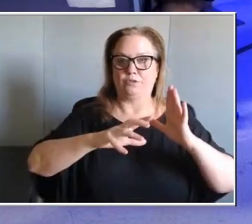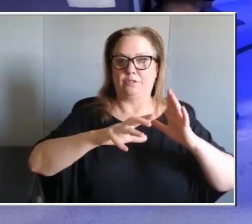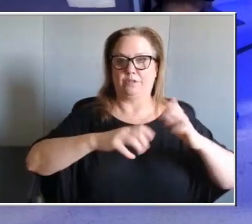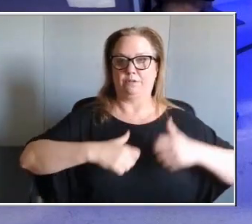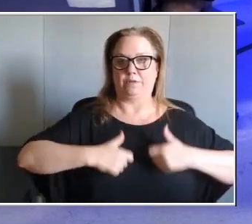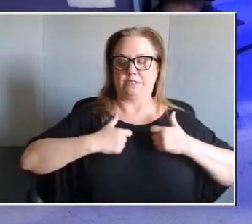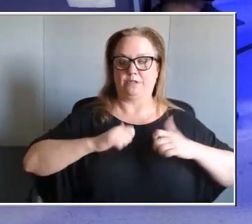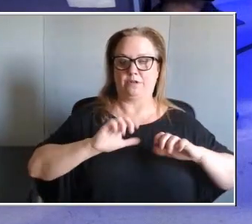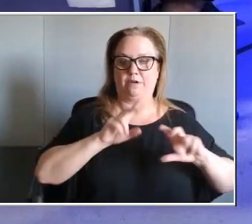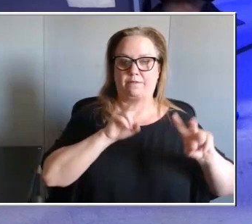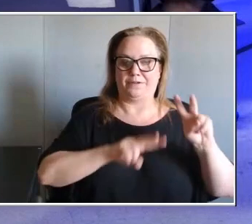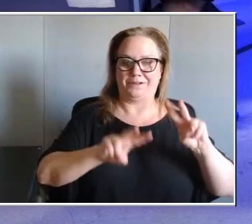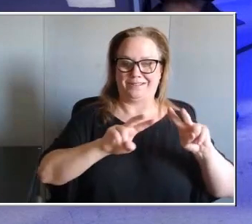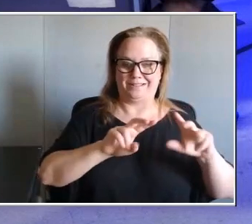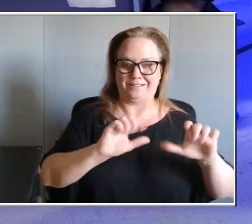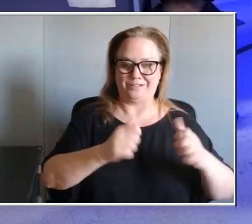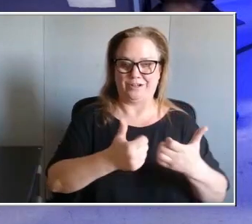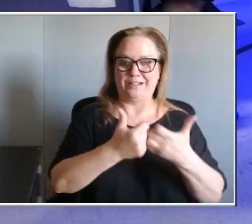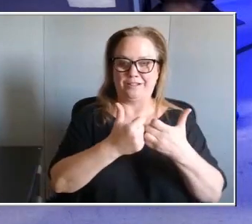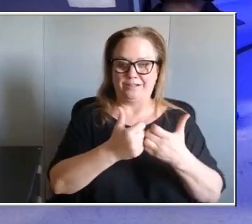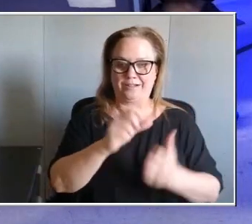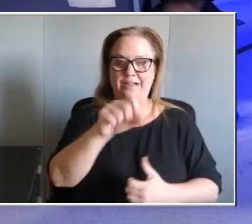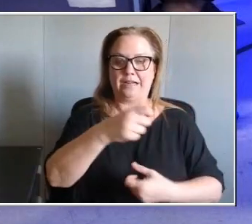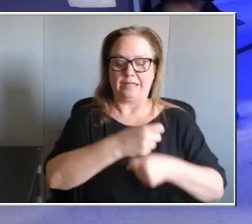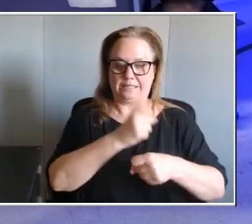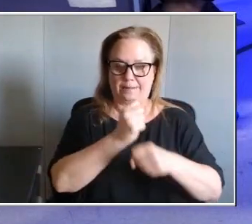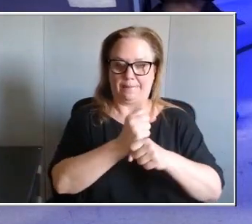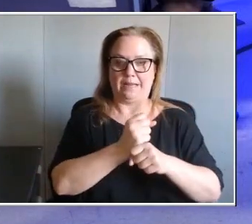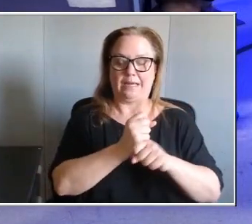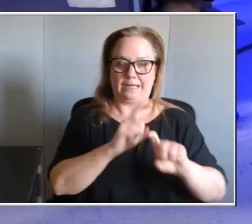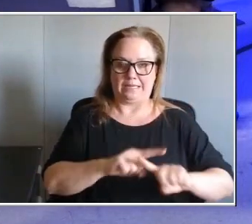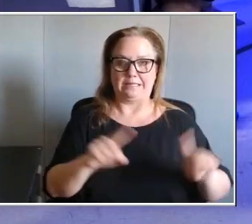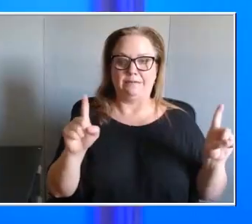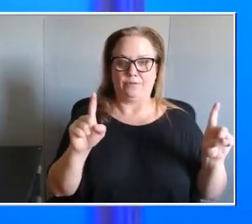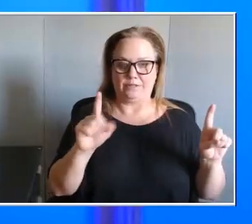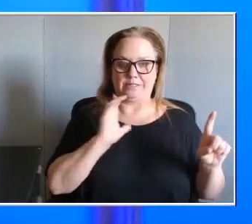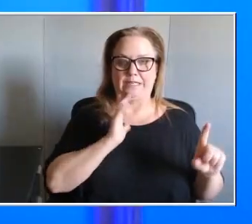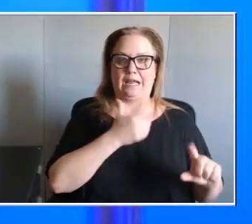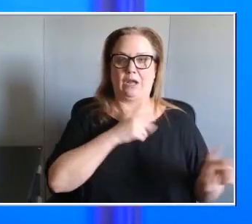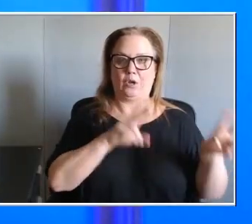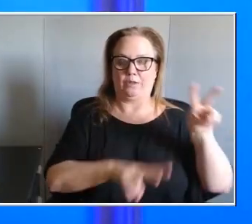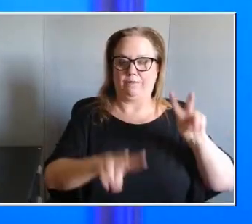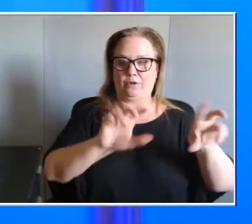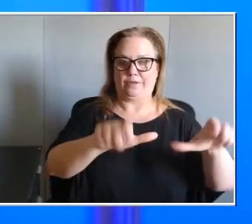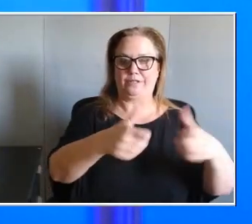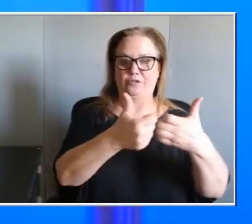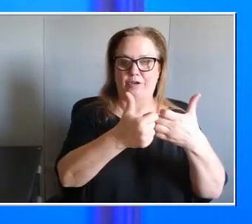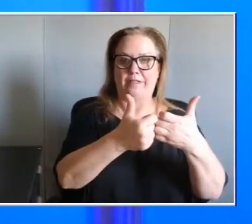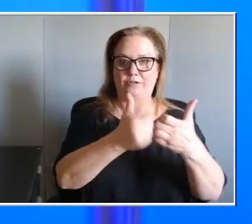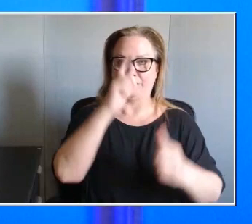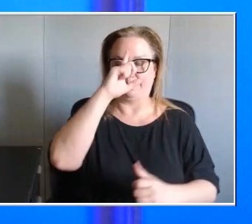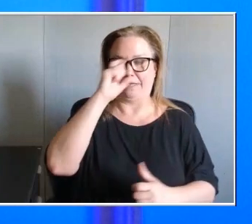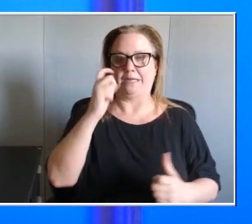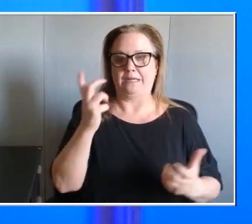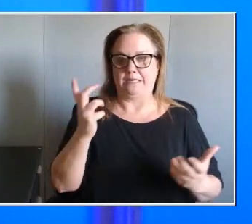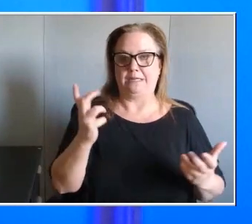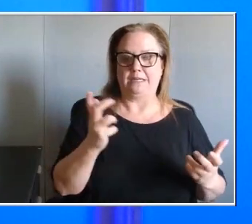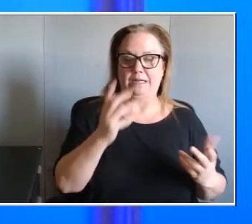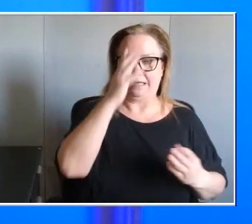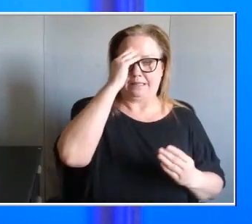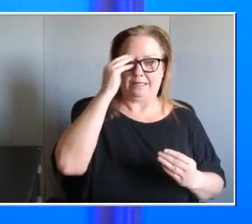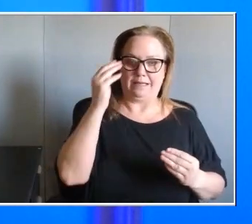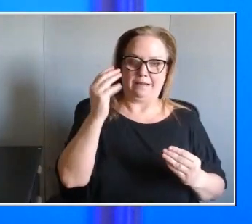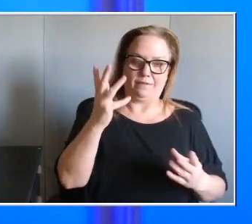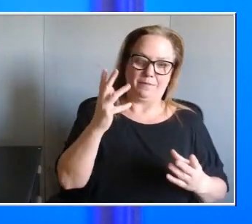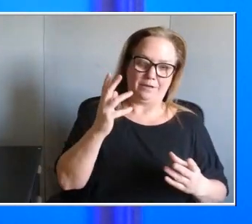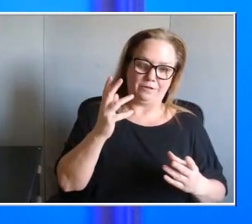challenge? Yeah, I think it is making a measurable difference in how they view these challenges, because a lot of the information that they're